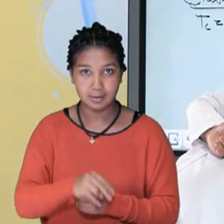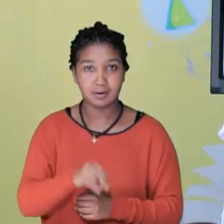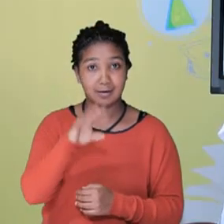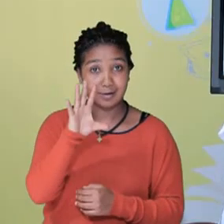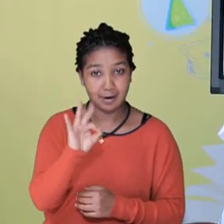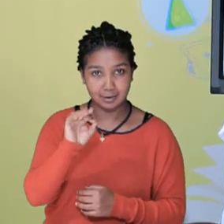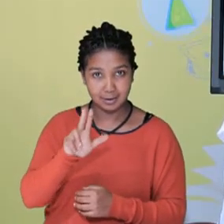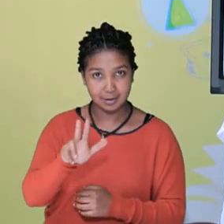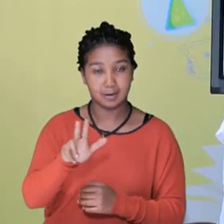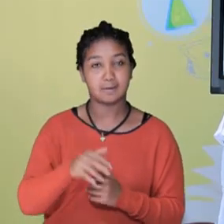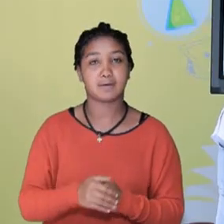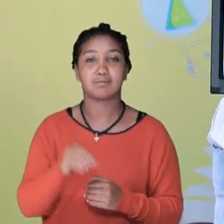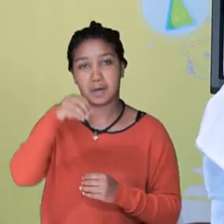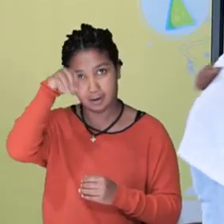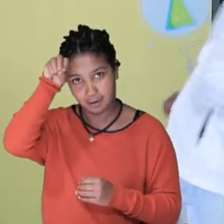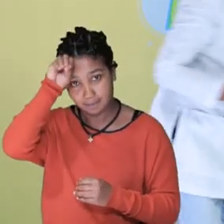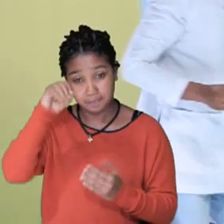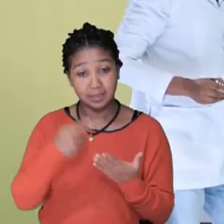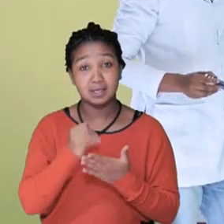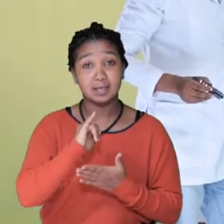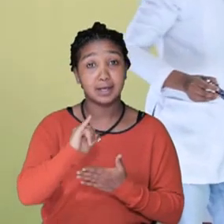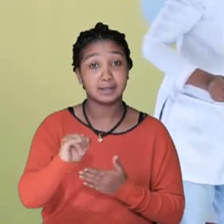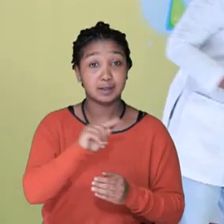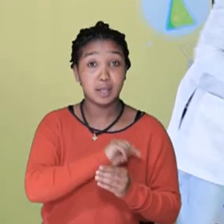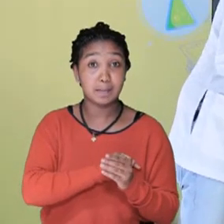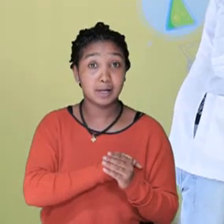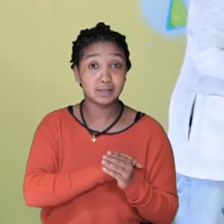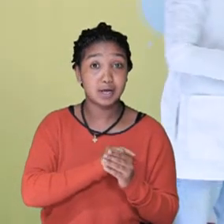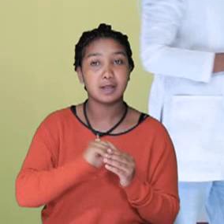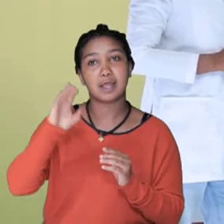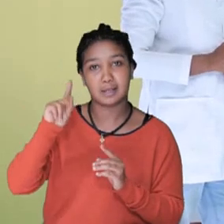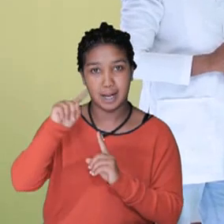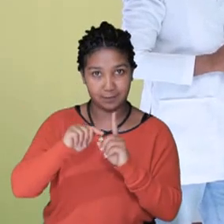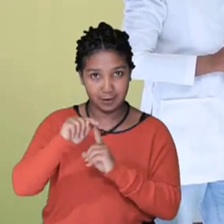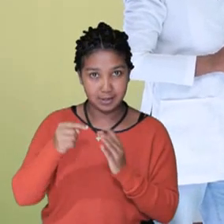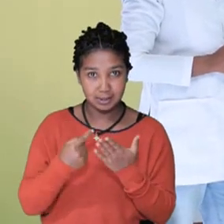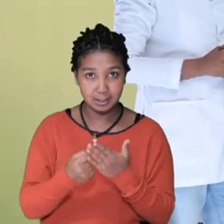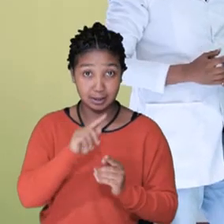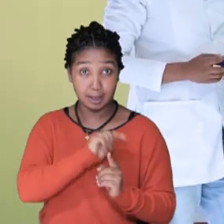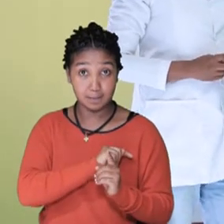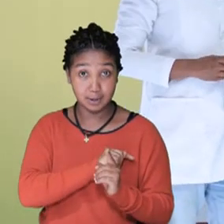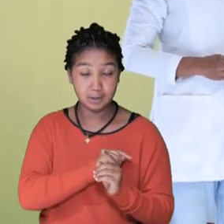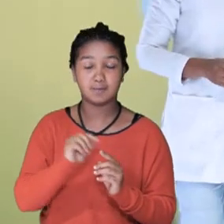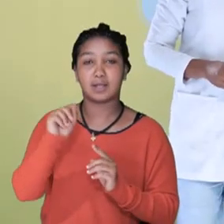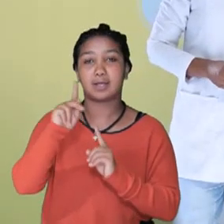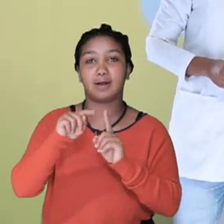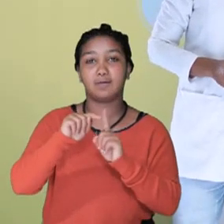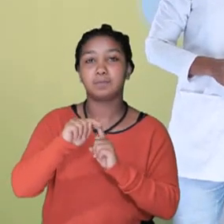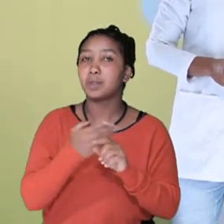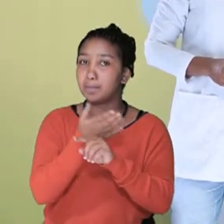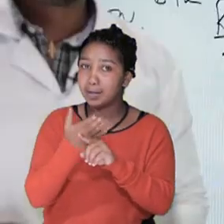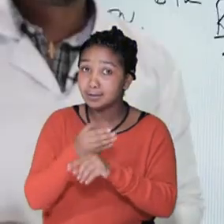293 degree. This is temperature in Kelvin. This is temperature in Kelvin. Please